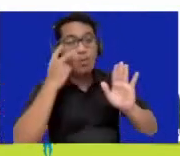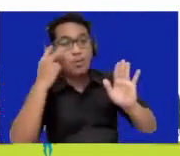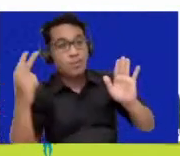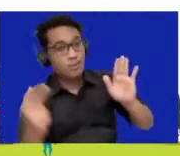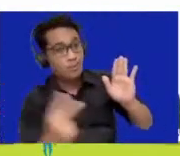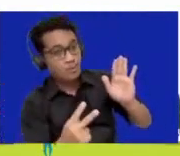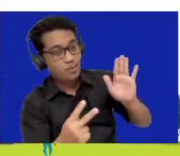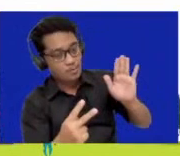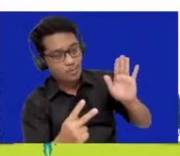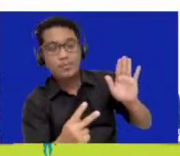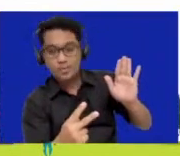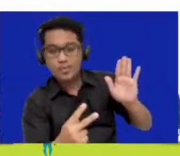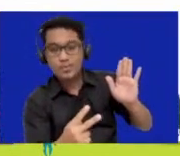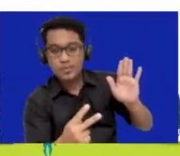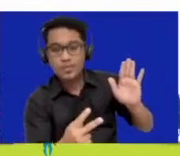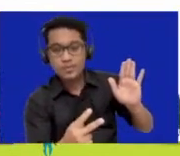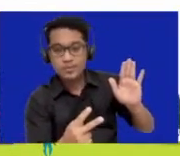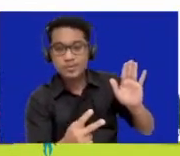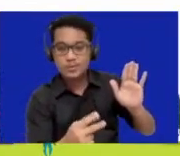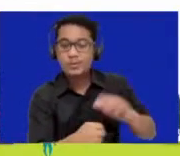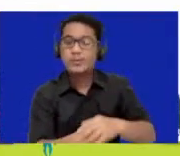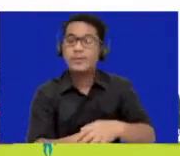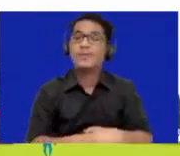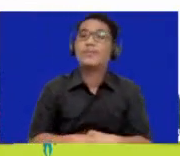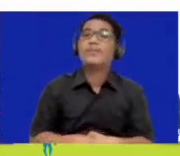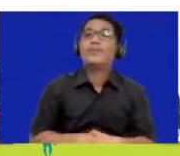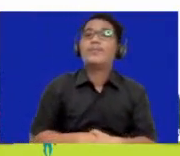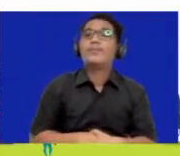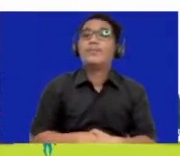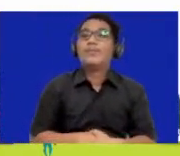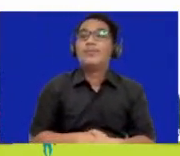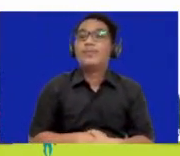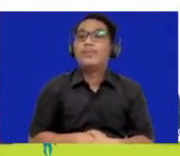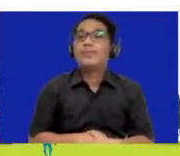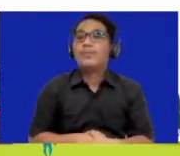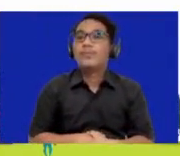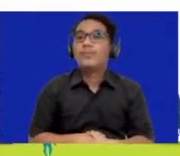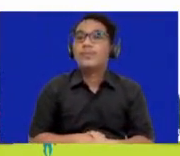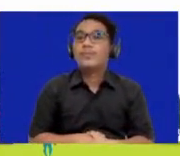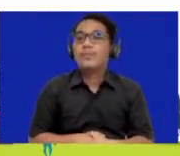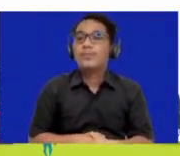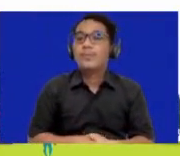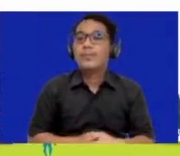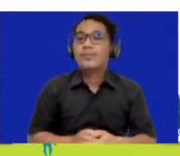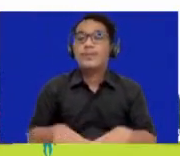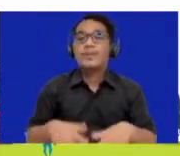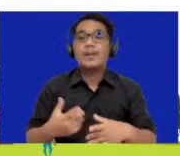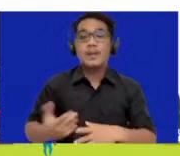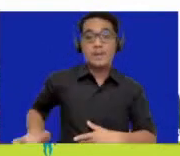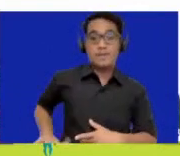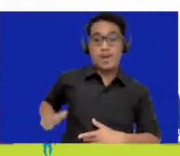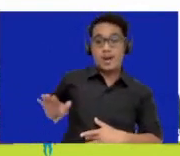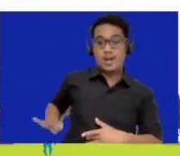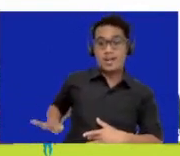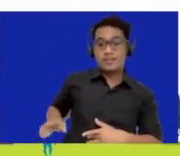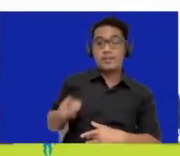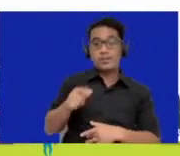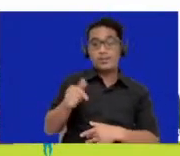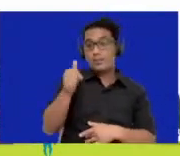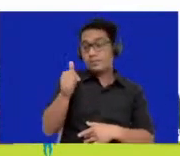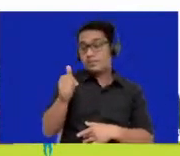WP Bangladesh implemented a project in southwestern coastal areas to strengthen gender equitable ability of